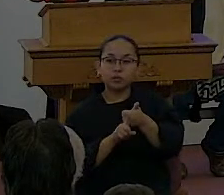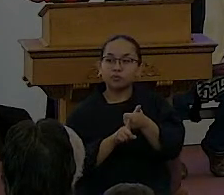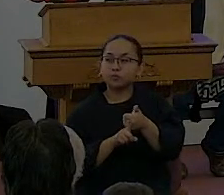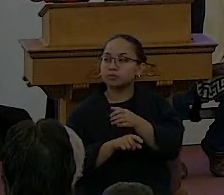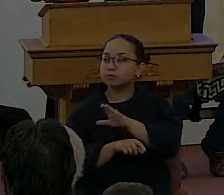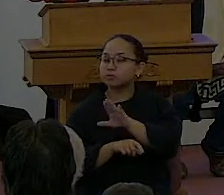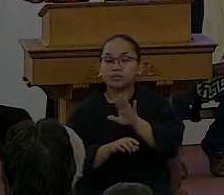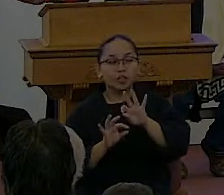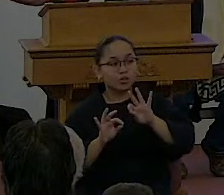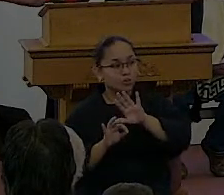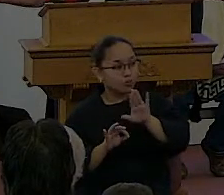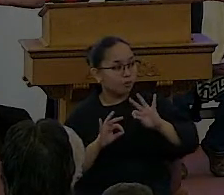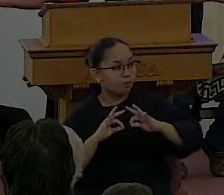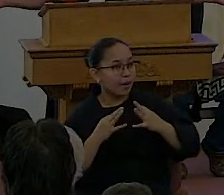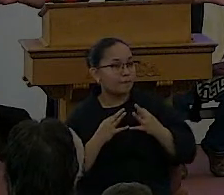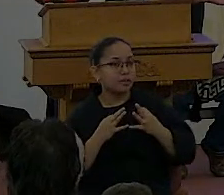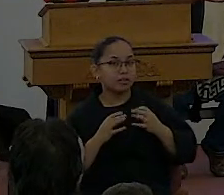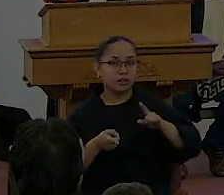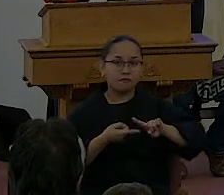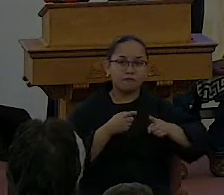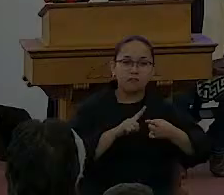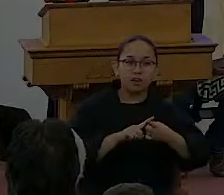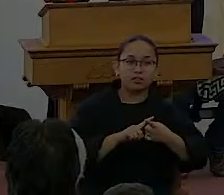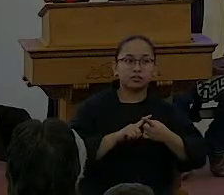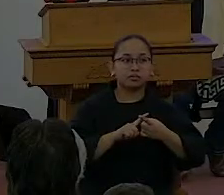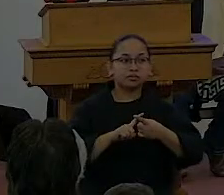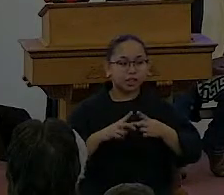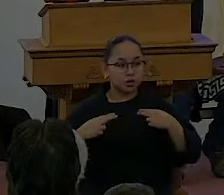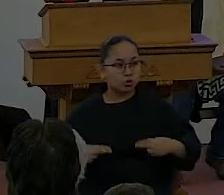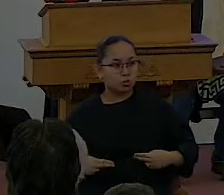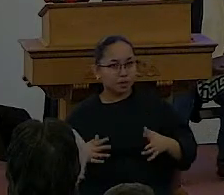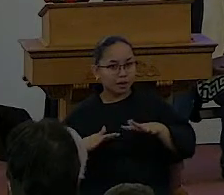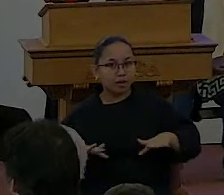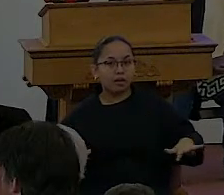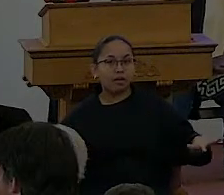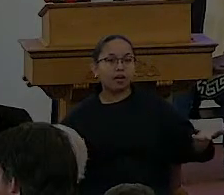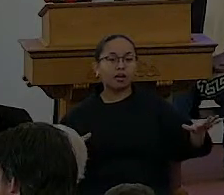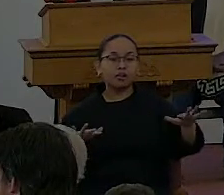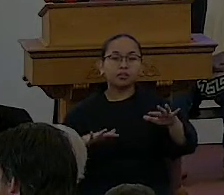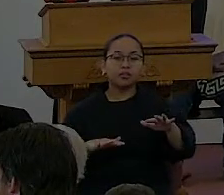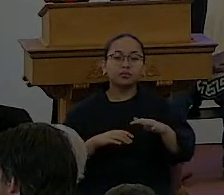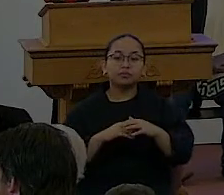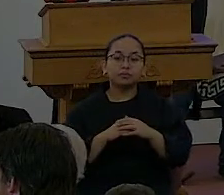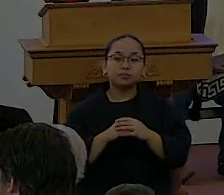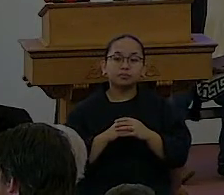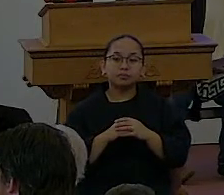and friends, and to all humanity to grant what should